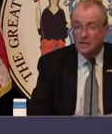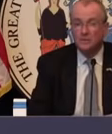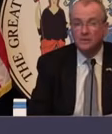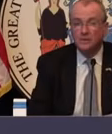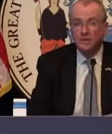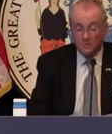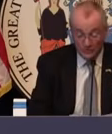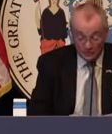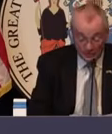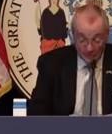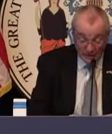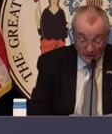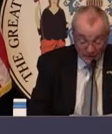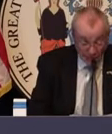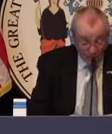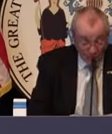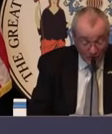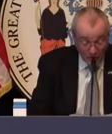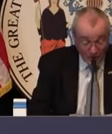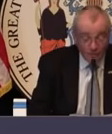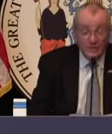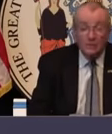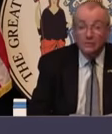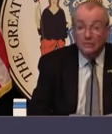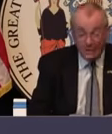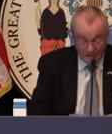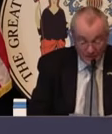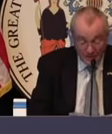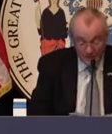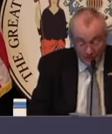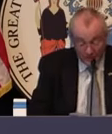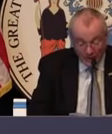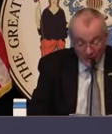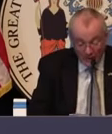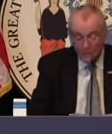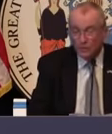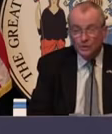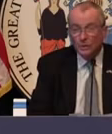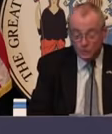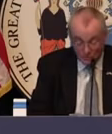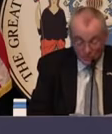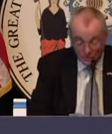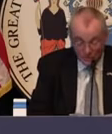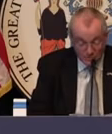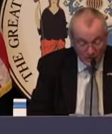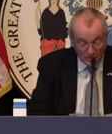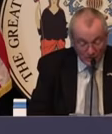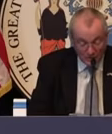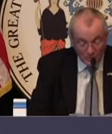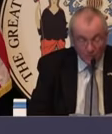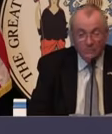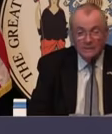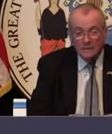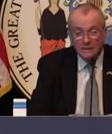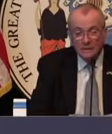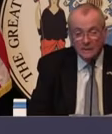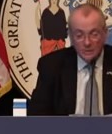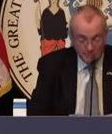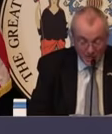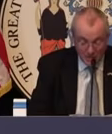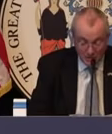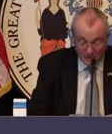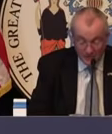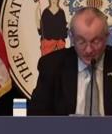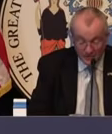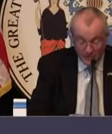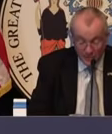total hospitalizations, the numbers in our ICUs and on ventilators have all shown tremendous progress and improvement over